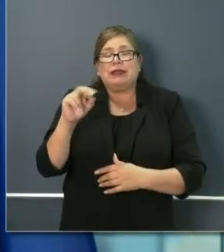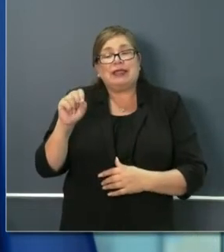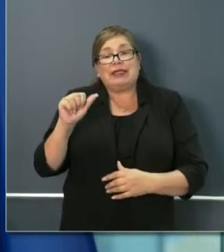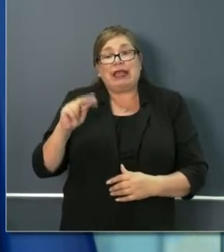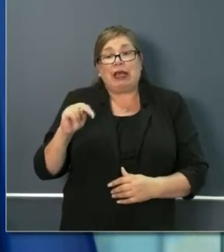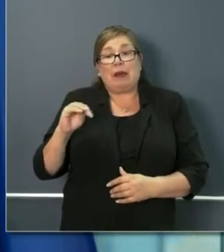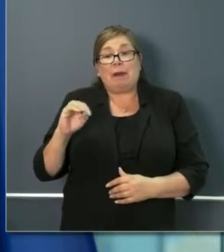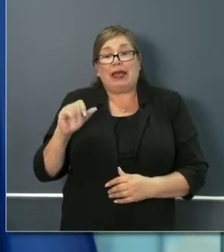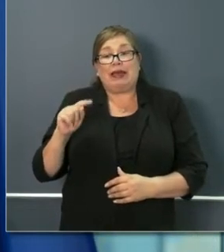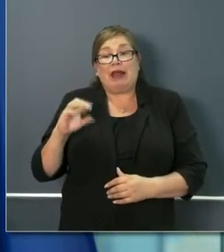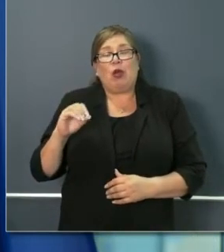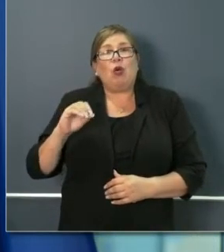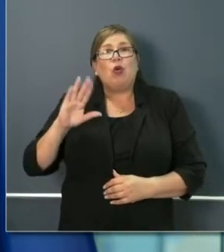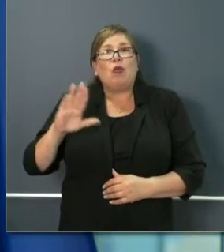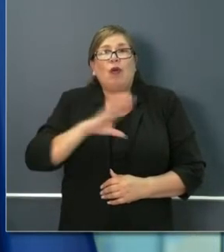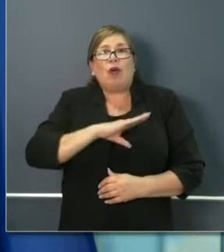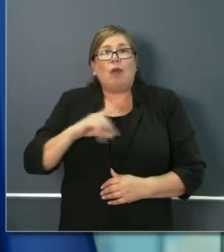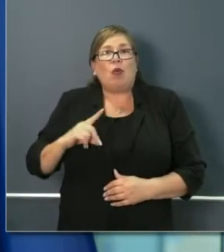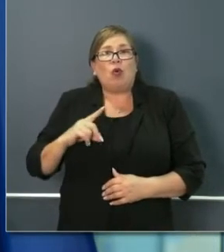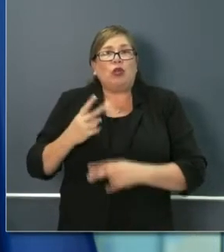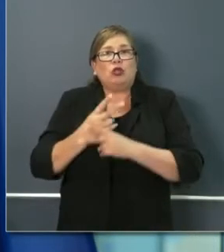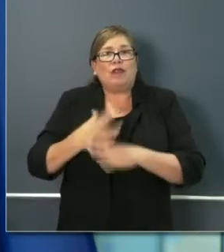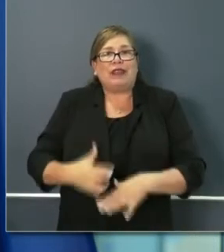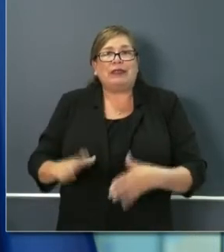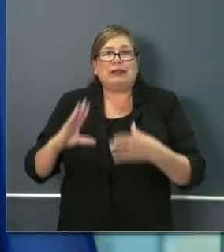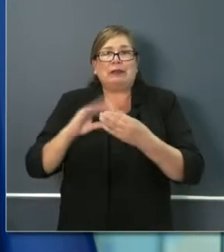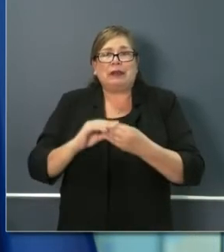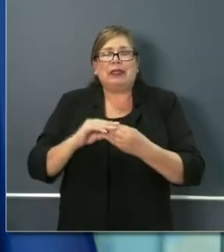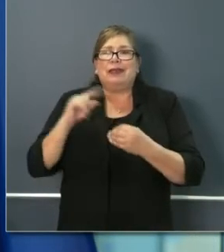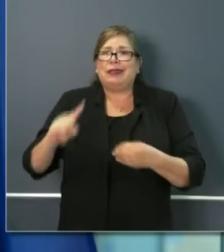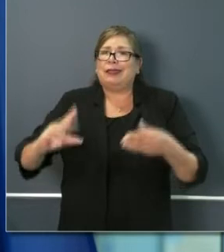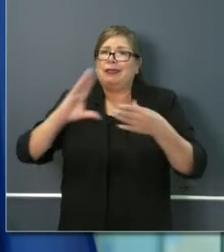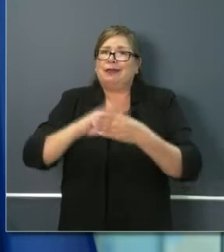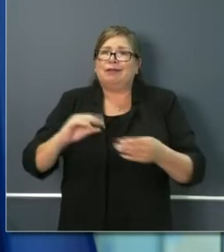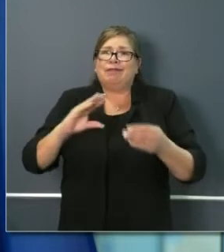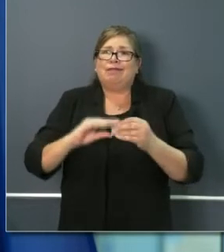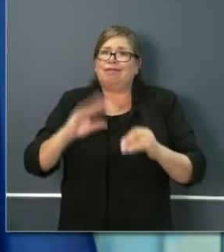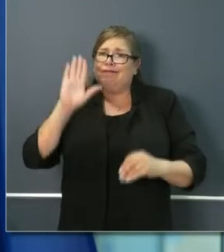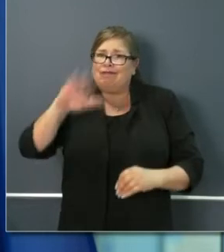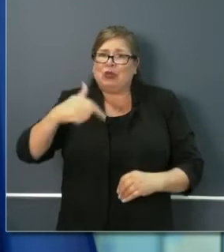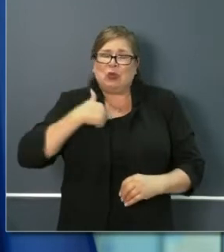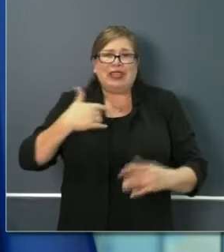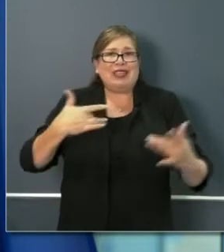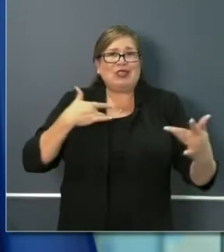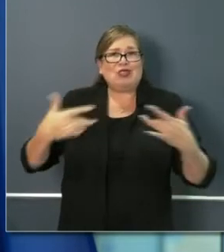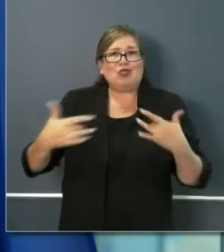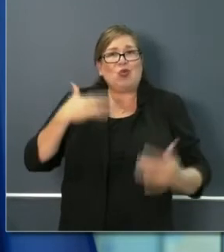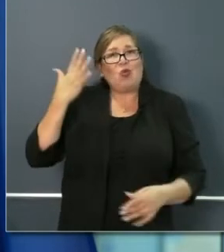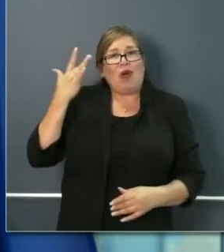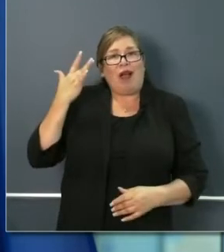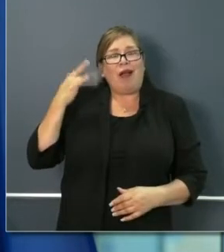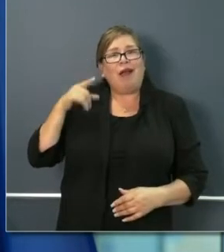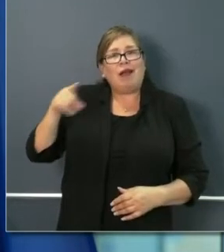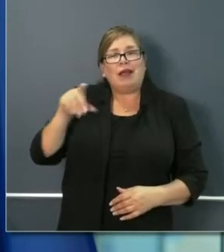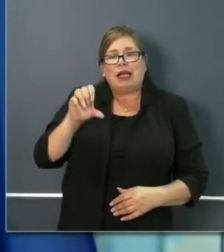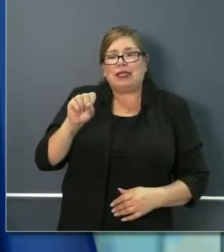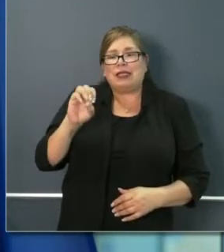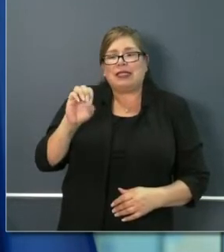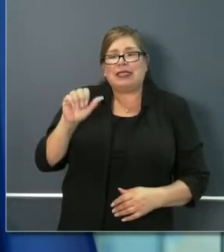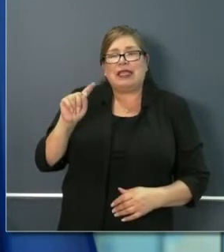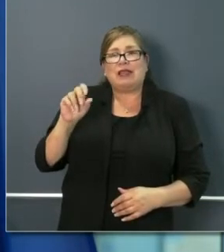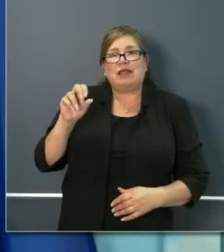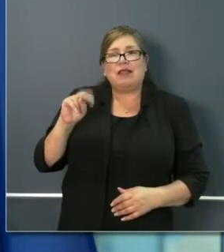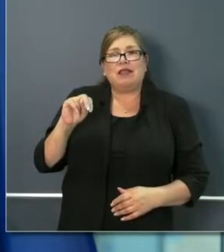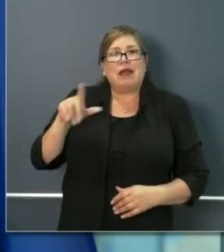grave concern about the lack of PPE at Sinton Medical Center and also the need for more staffing. Just want to find out